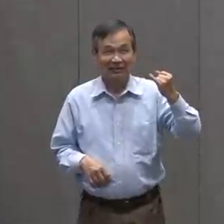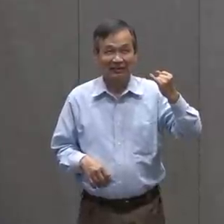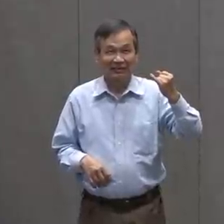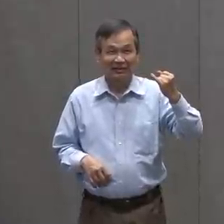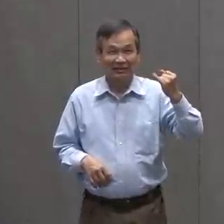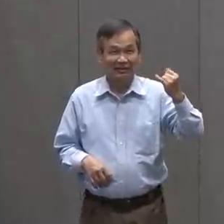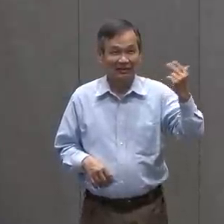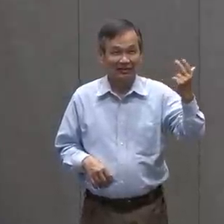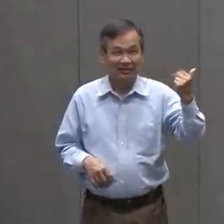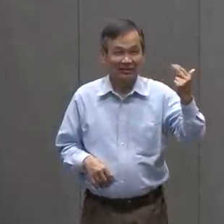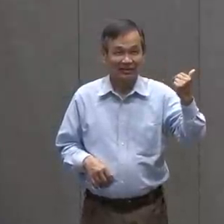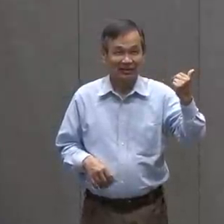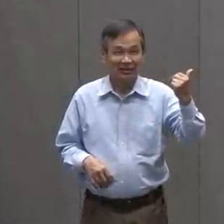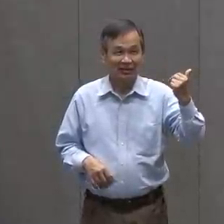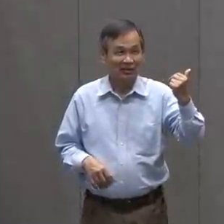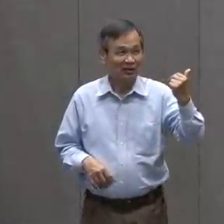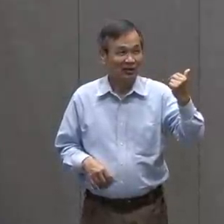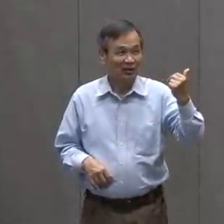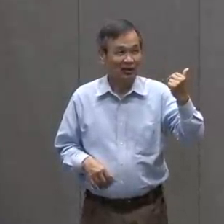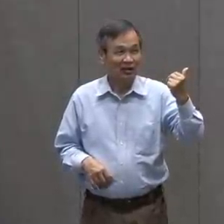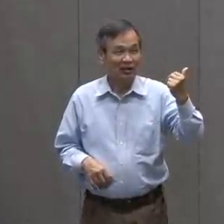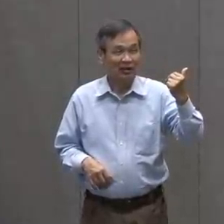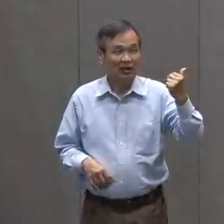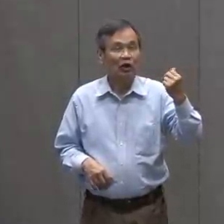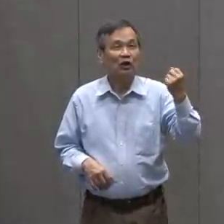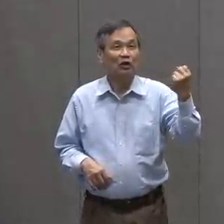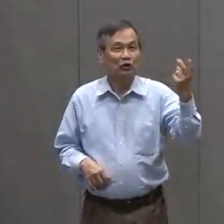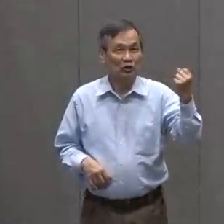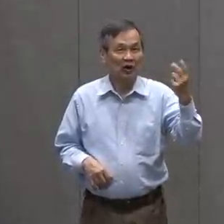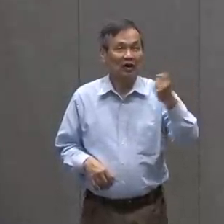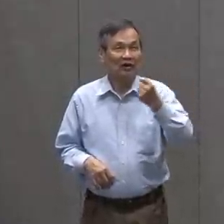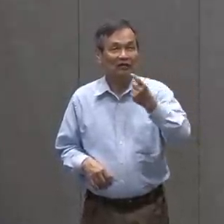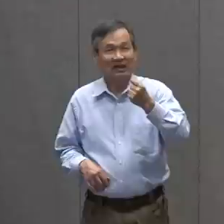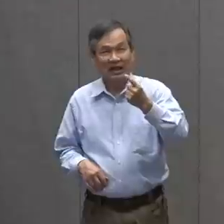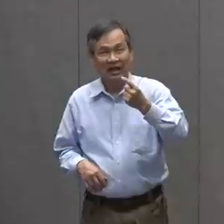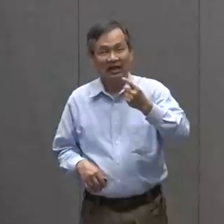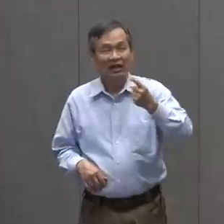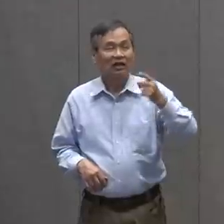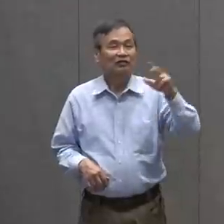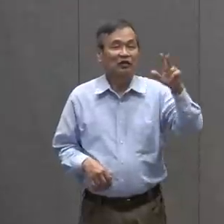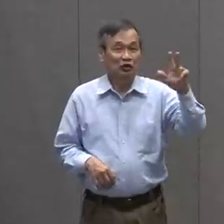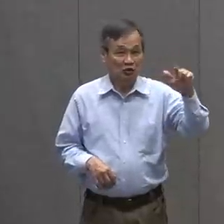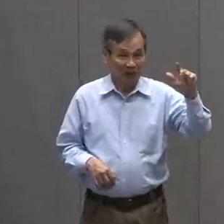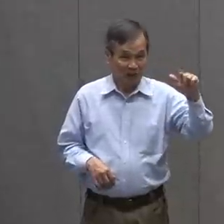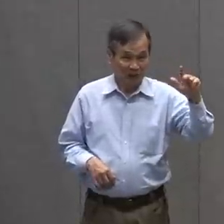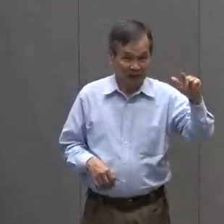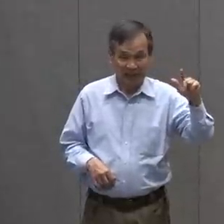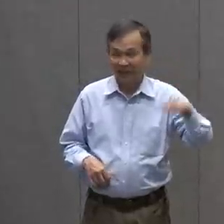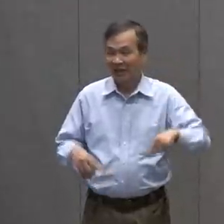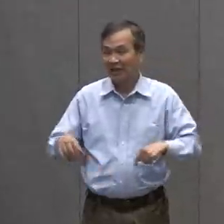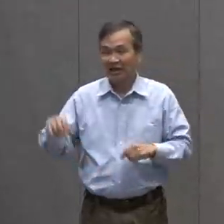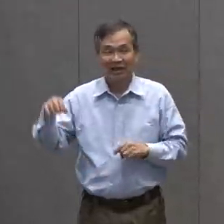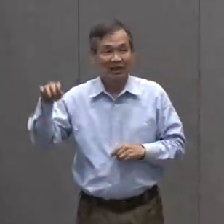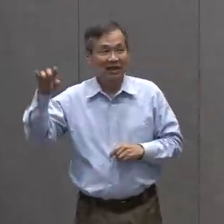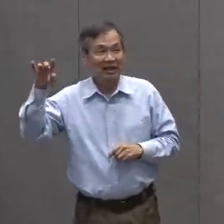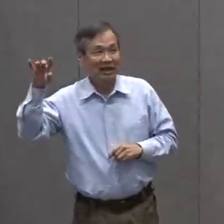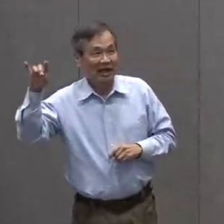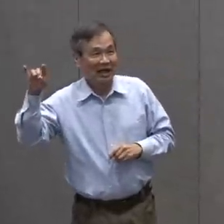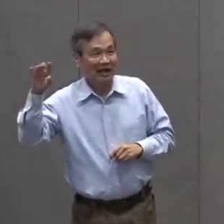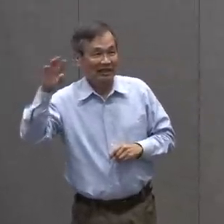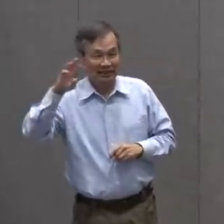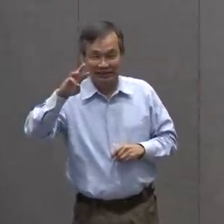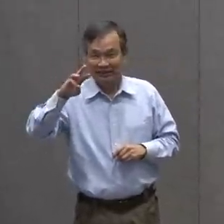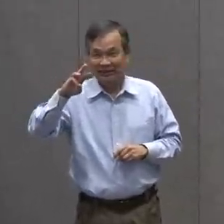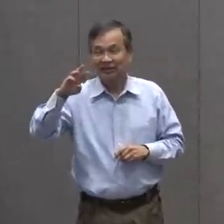what? 13 12 and 12? 11. No, queen is 12 and a jack's 11. So 23. And I have an 8 and a 6,